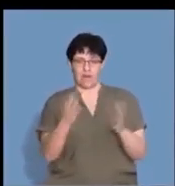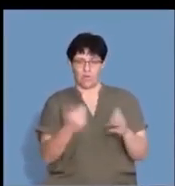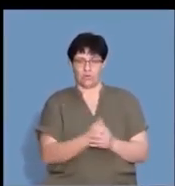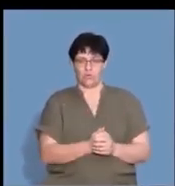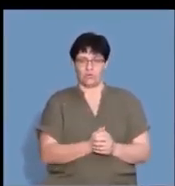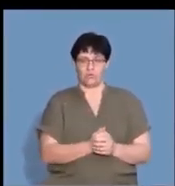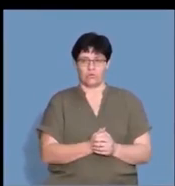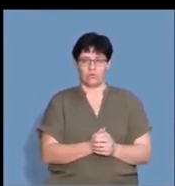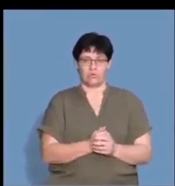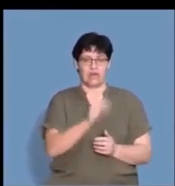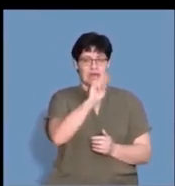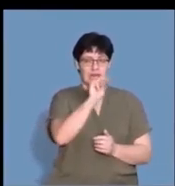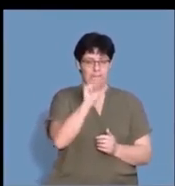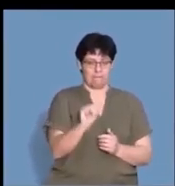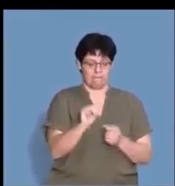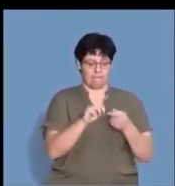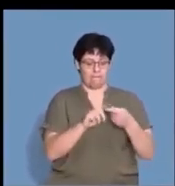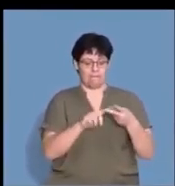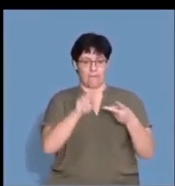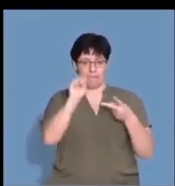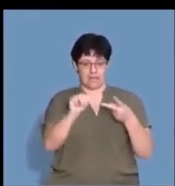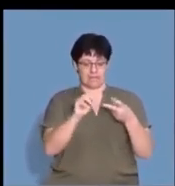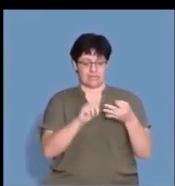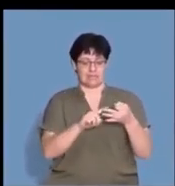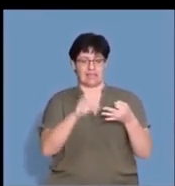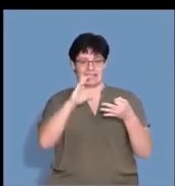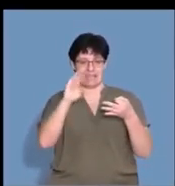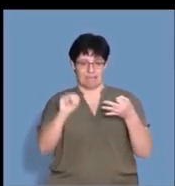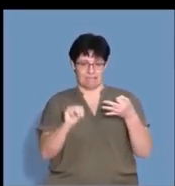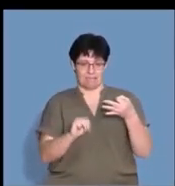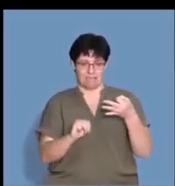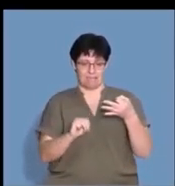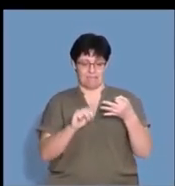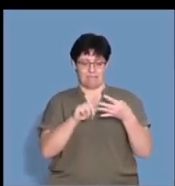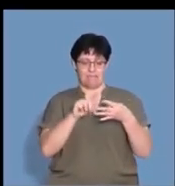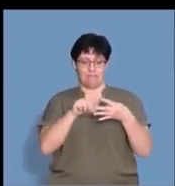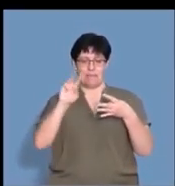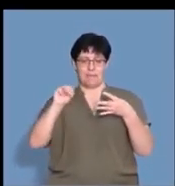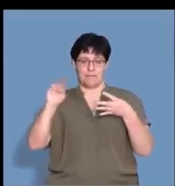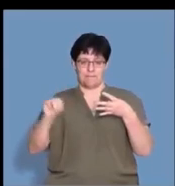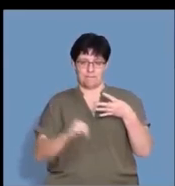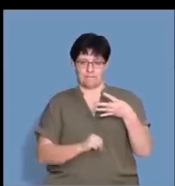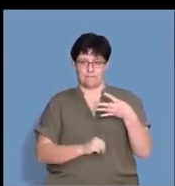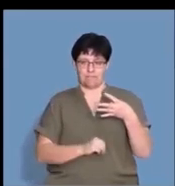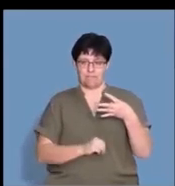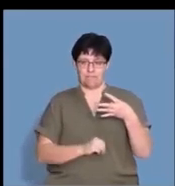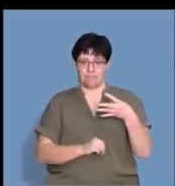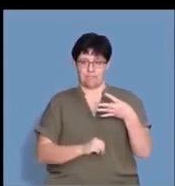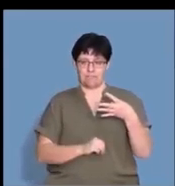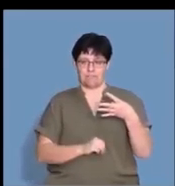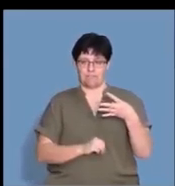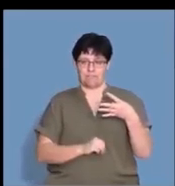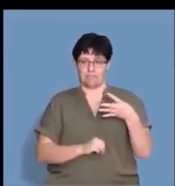going to start with kilometers, meters, centimeters, and millimeters. I'm going to put them right